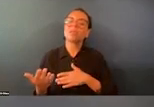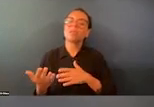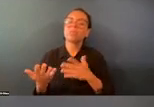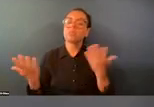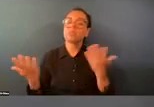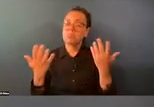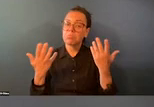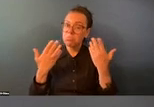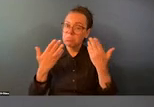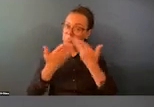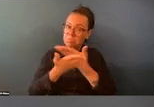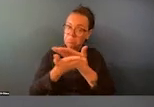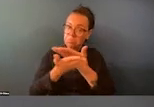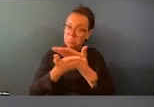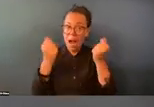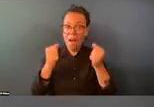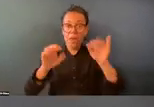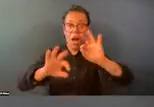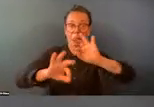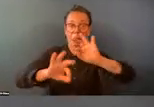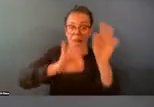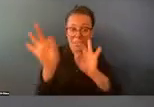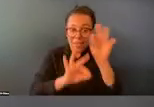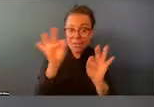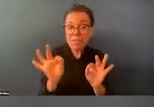successful from our speakers' experience and